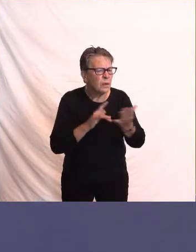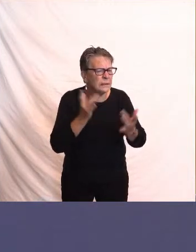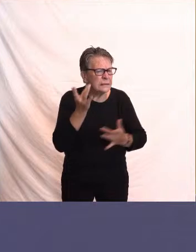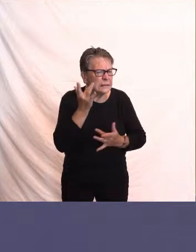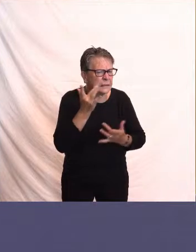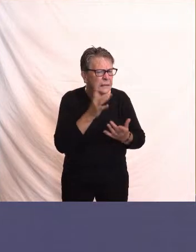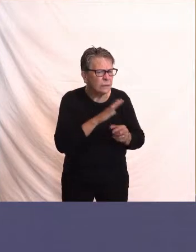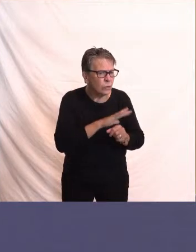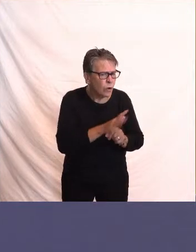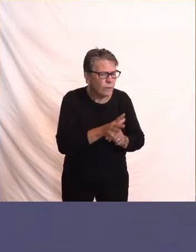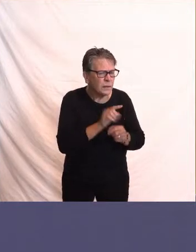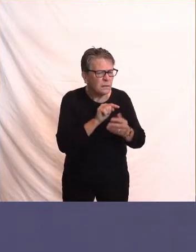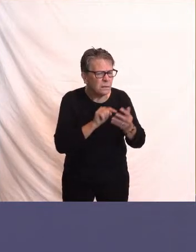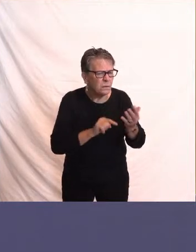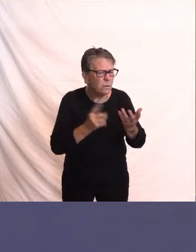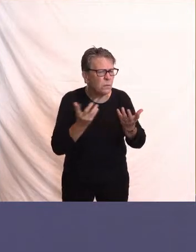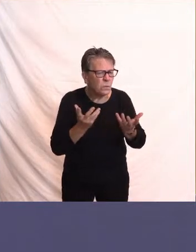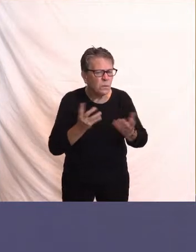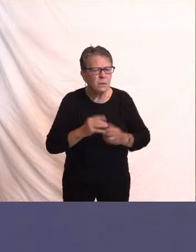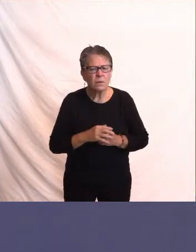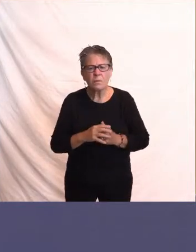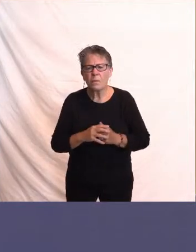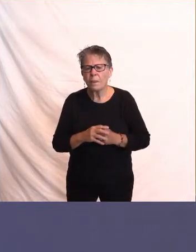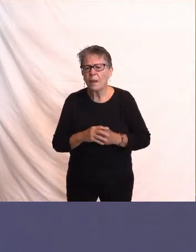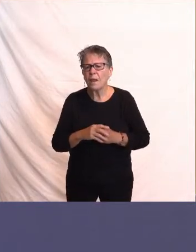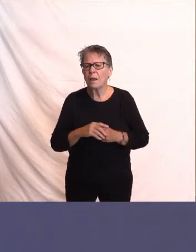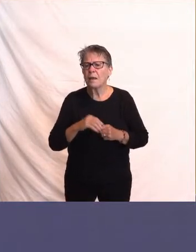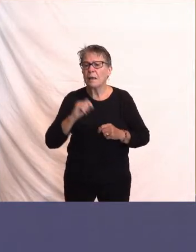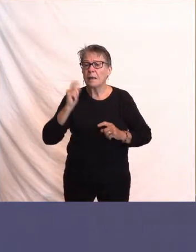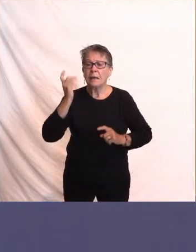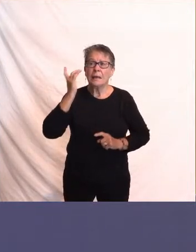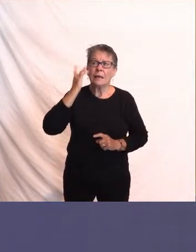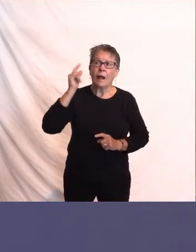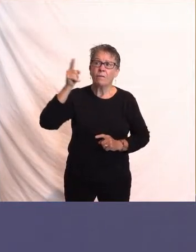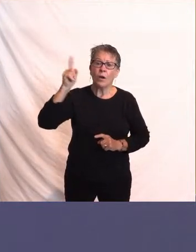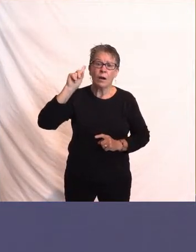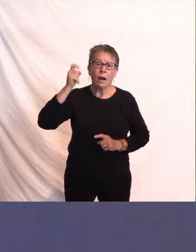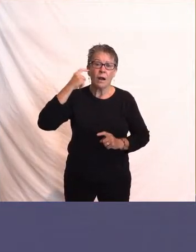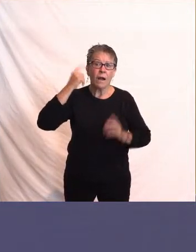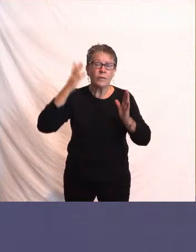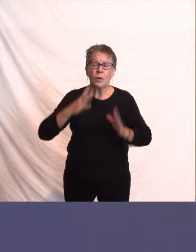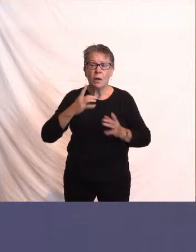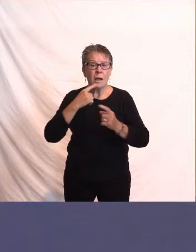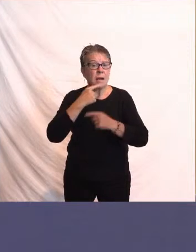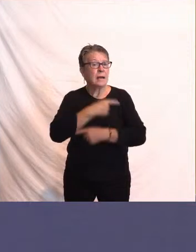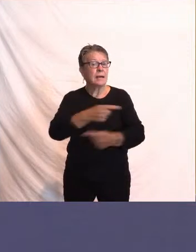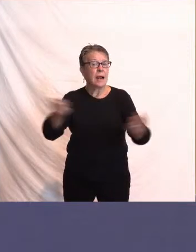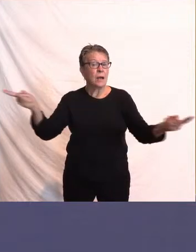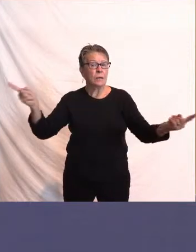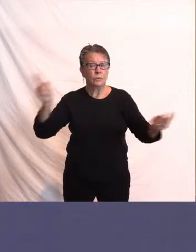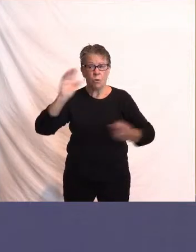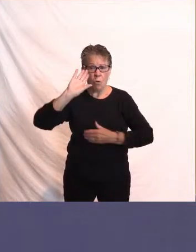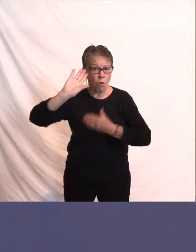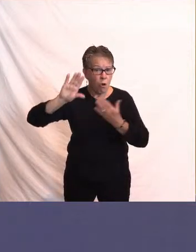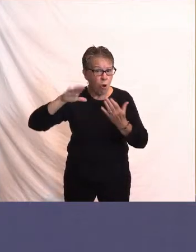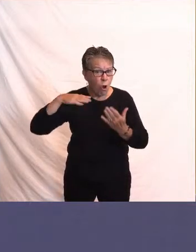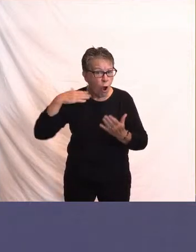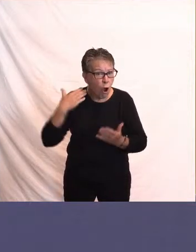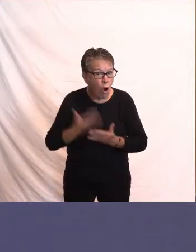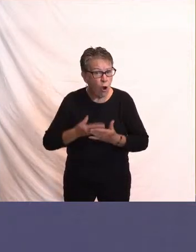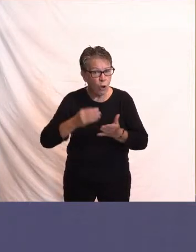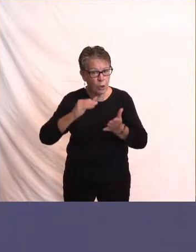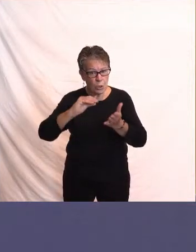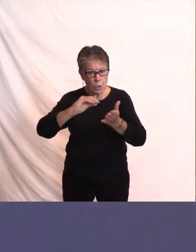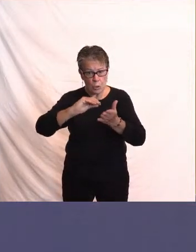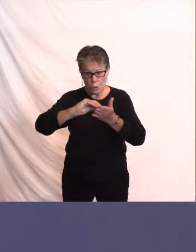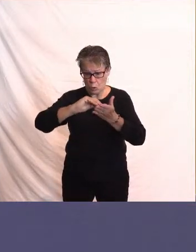Governor Gavin Newsom announced last week that all students in K through 12 will be required to be vaccinated once vaccines are approved. Will